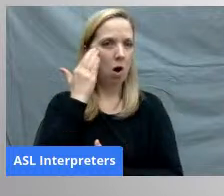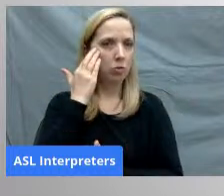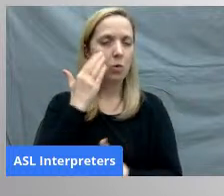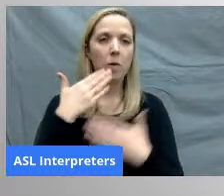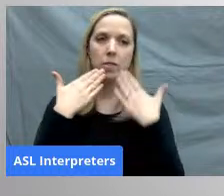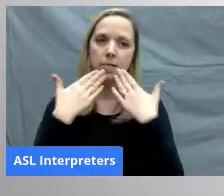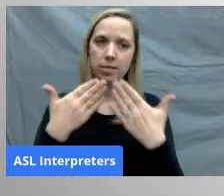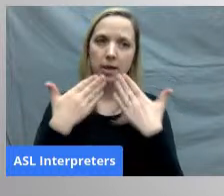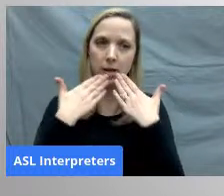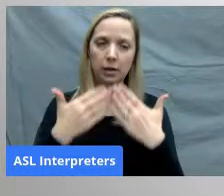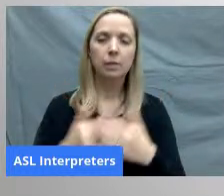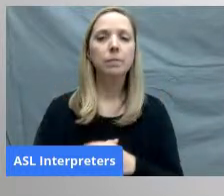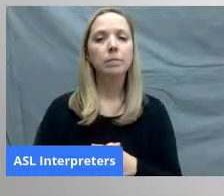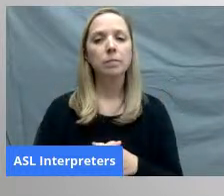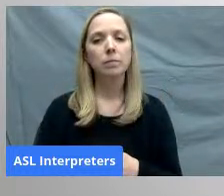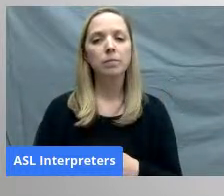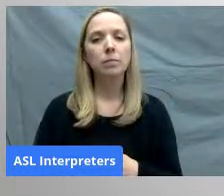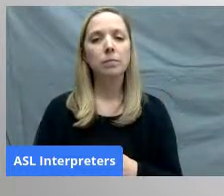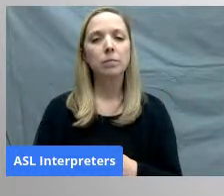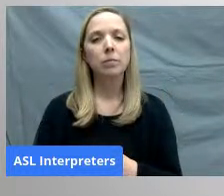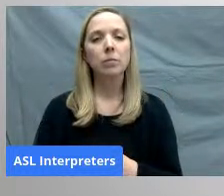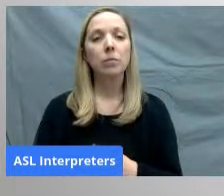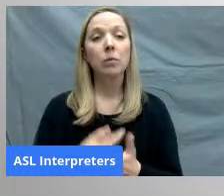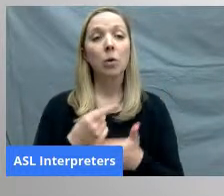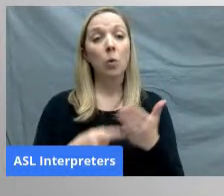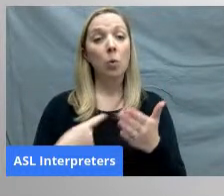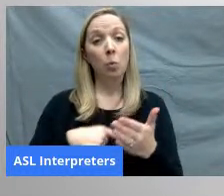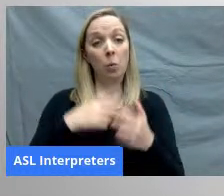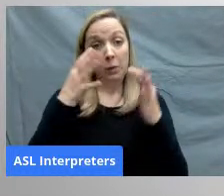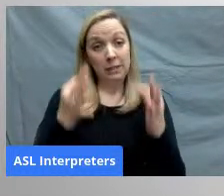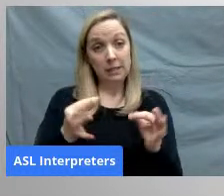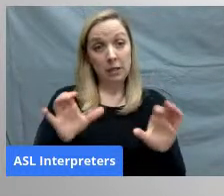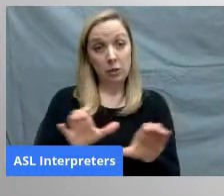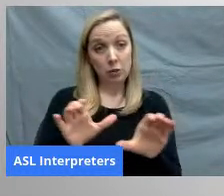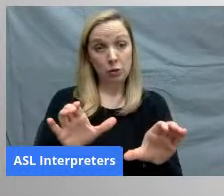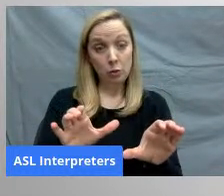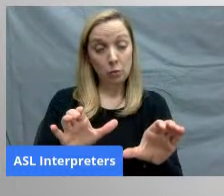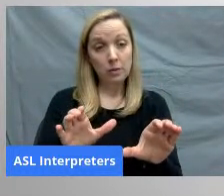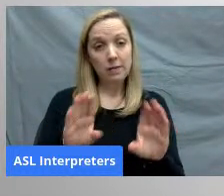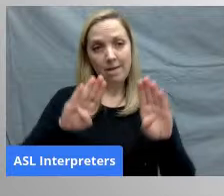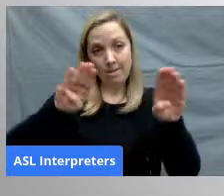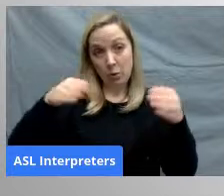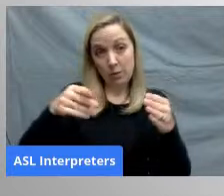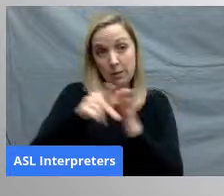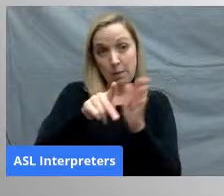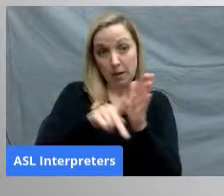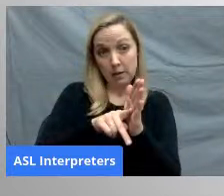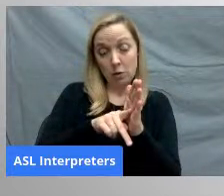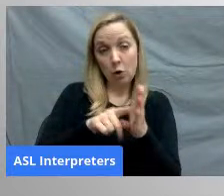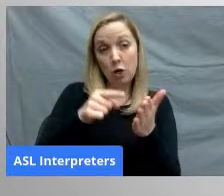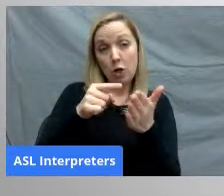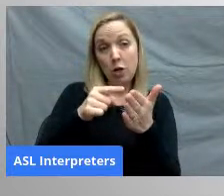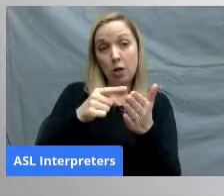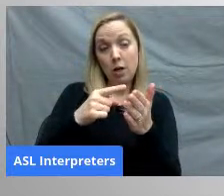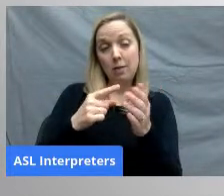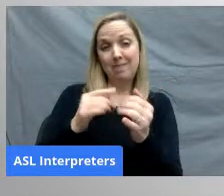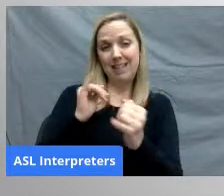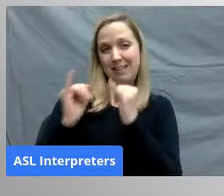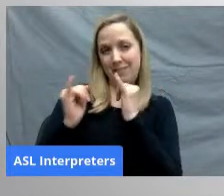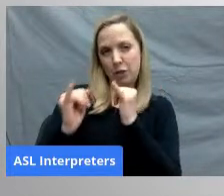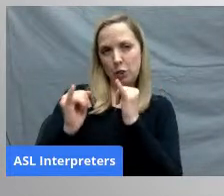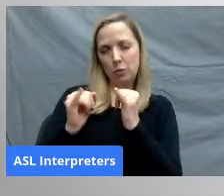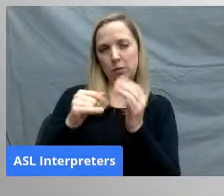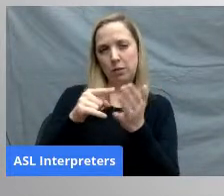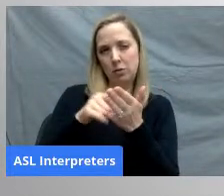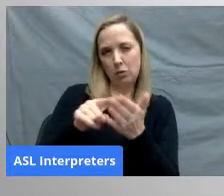What we've done is focus this policy entirely on interrogations by law enforcement and no one else. So